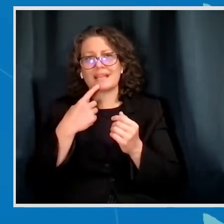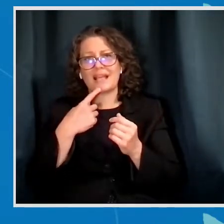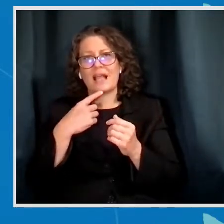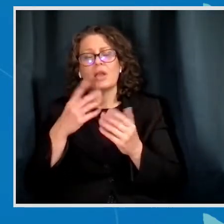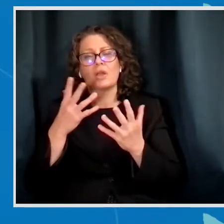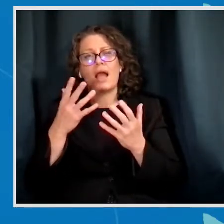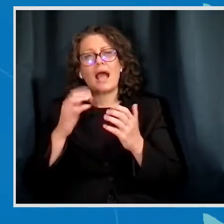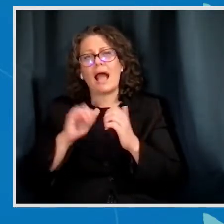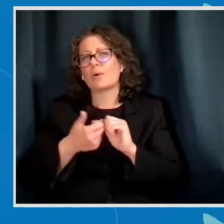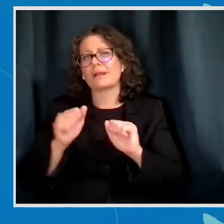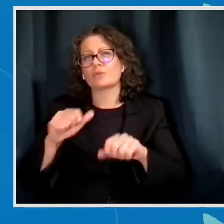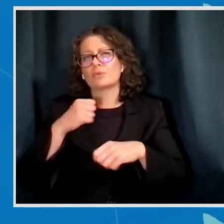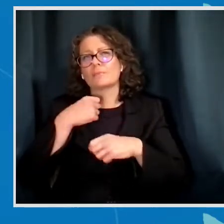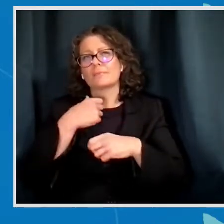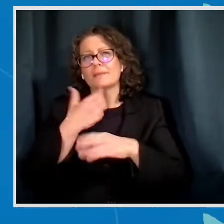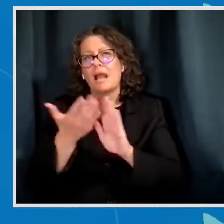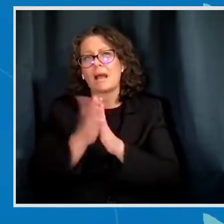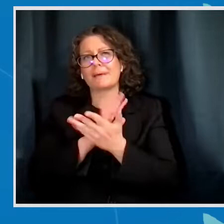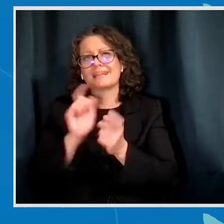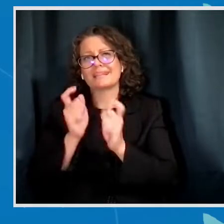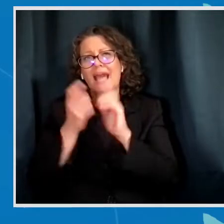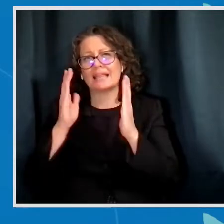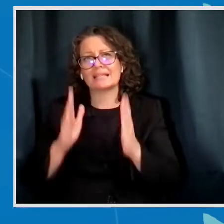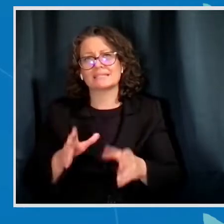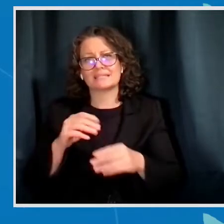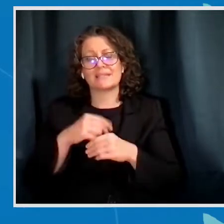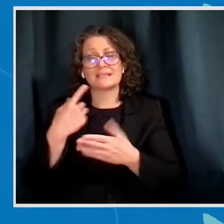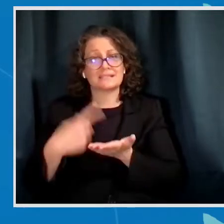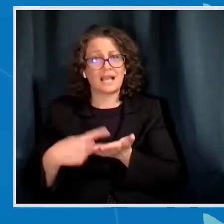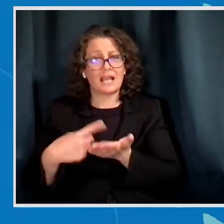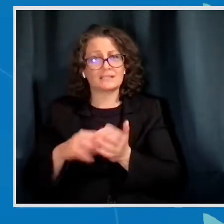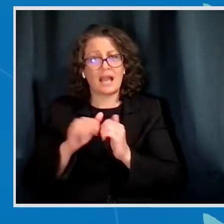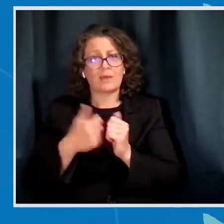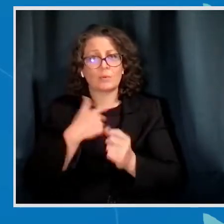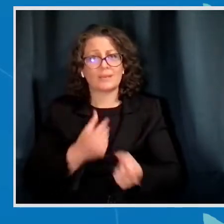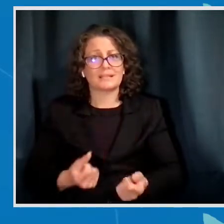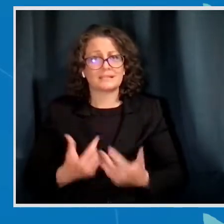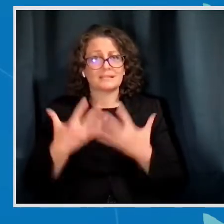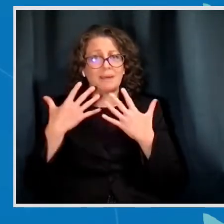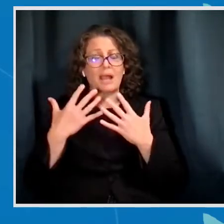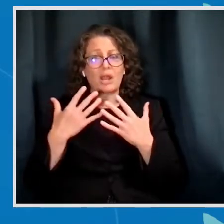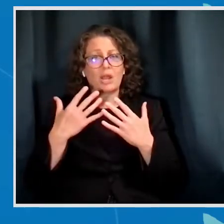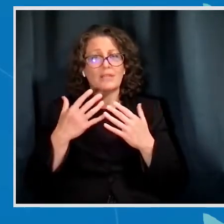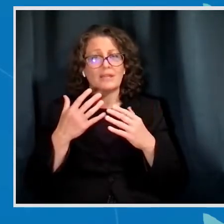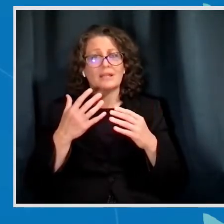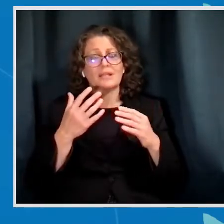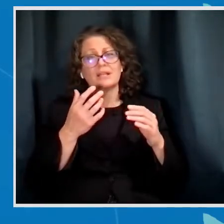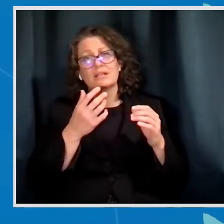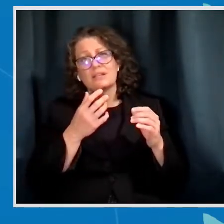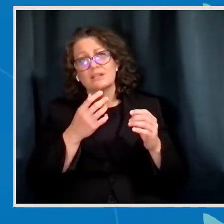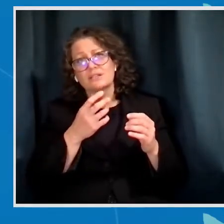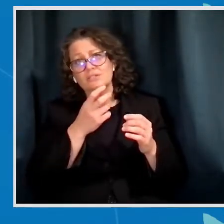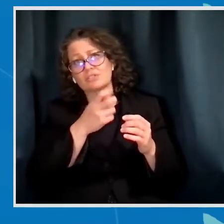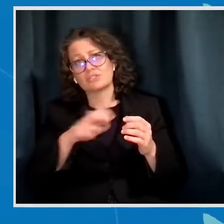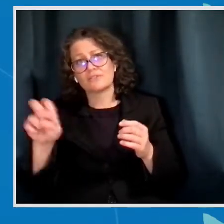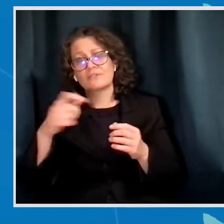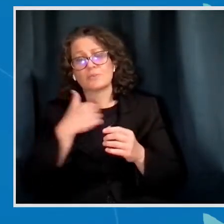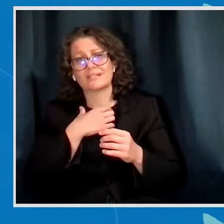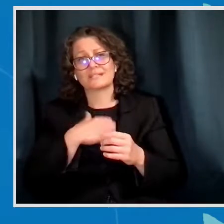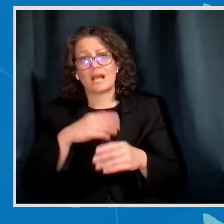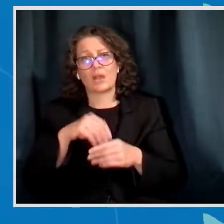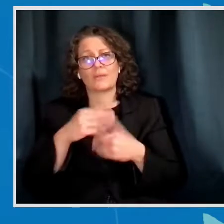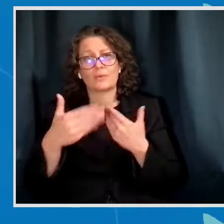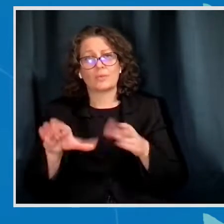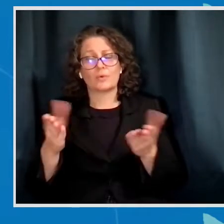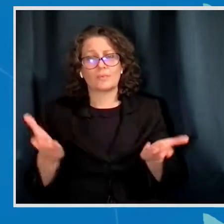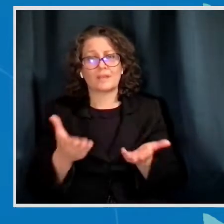discussion? And then how can we inspire the kind of shift that we all desire in the room here? So I'm going to start